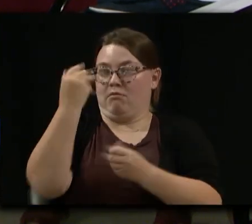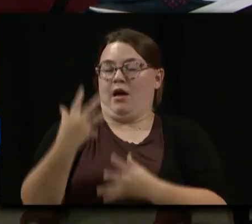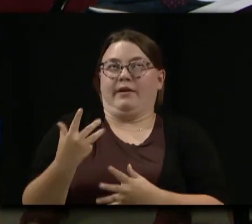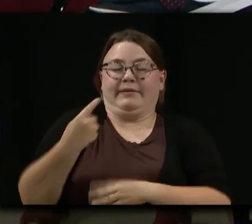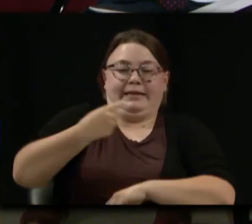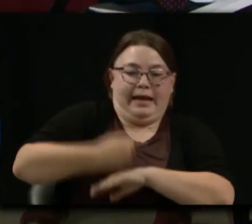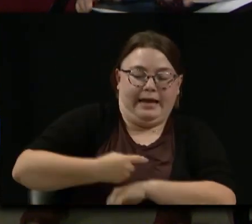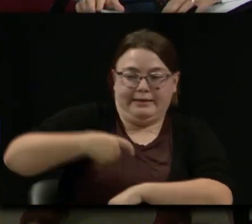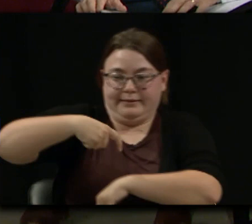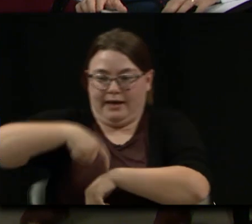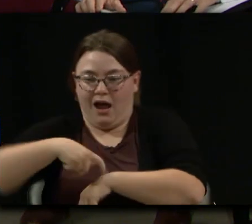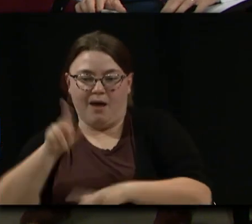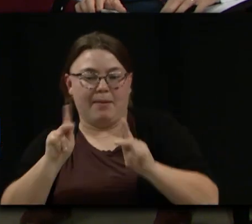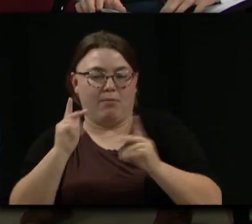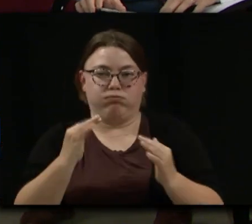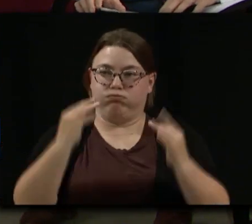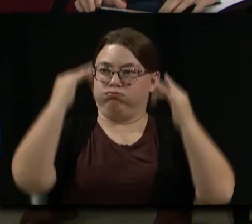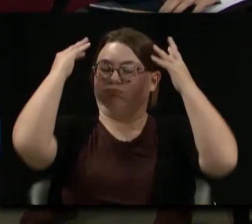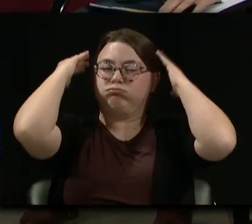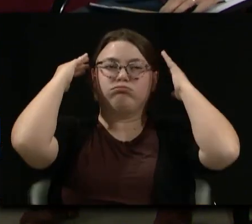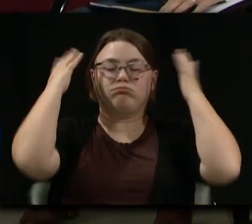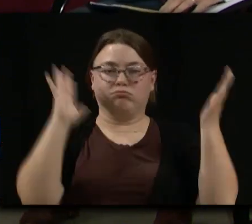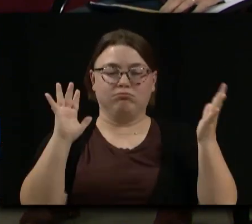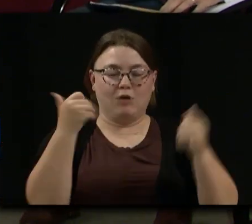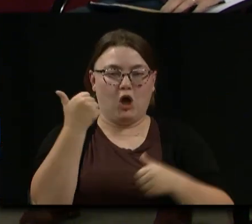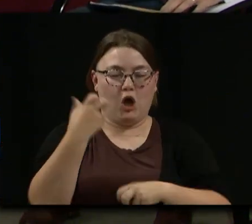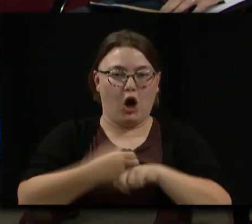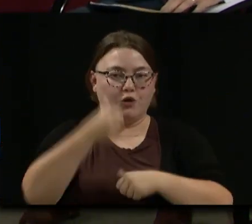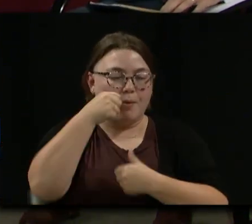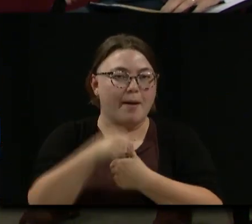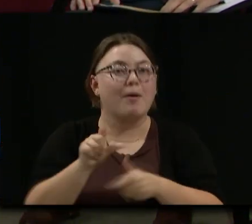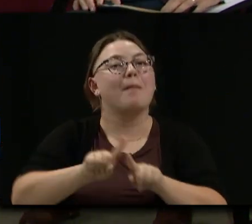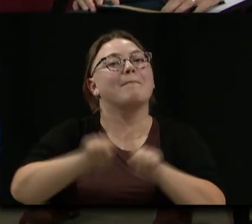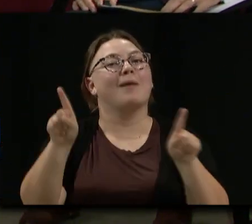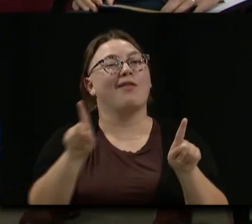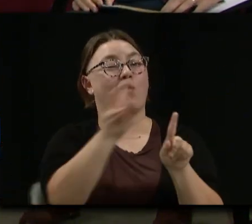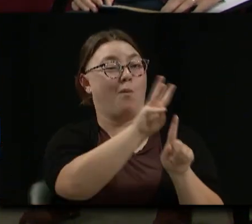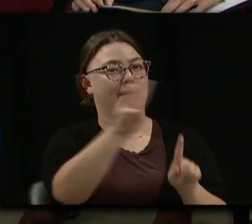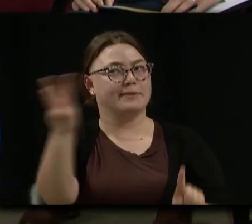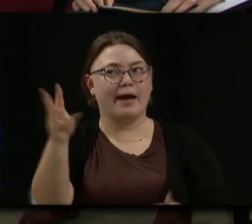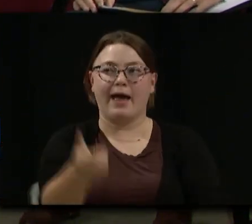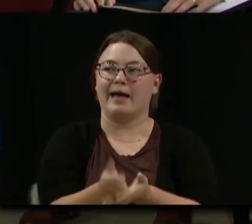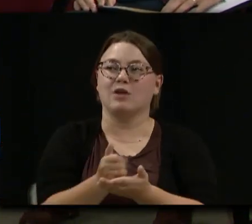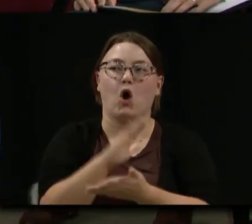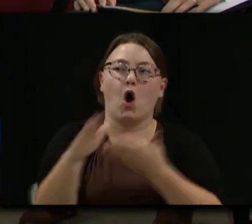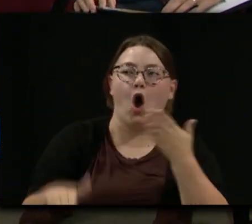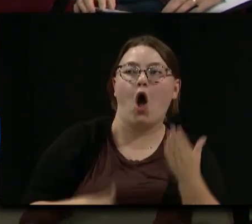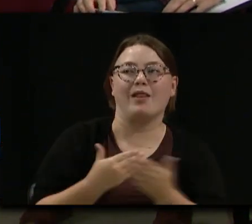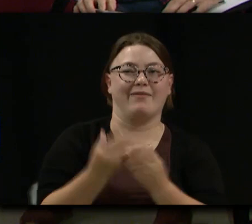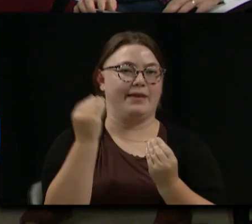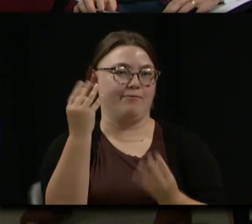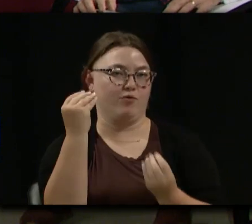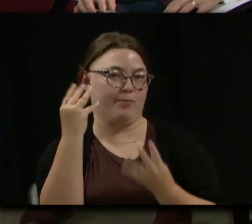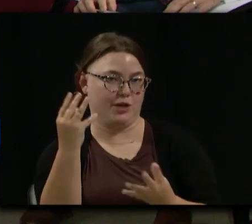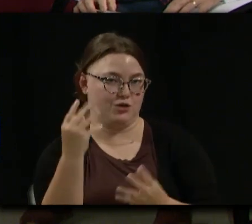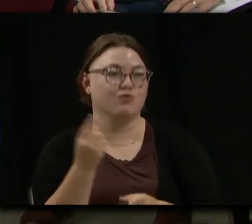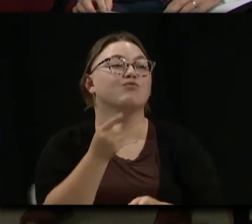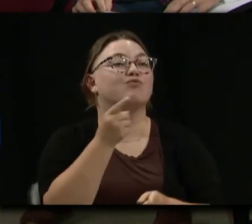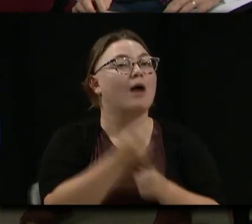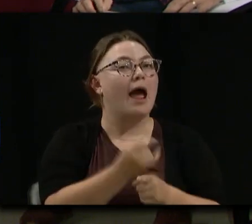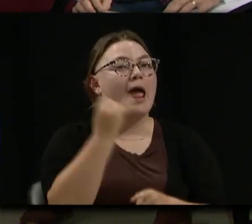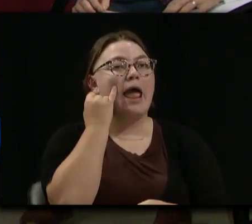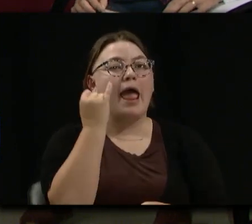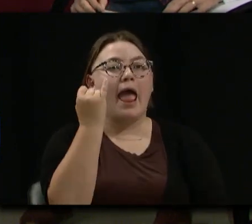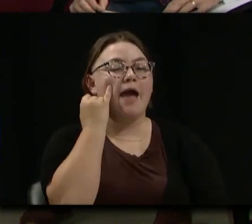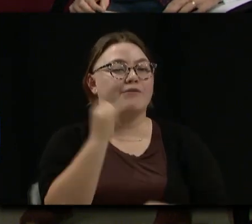I suspect that not everybody's able to follow that, but the website will provide that, and that's a great way to remember. Absolutely, and if you put on, like, look up a